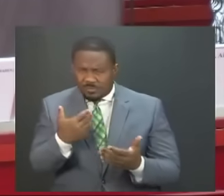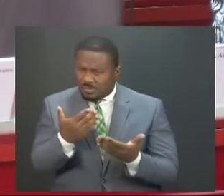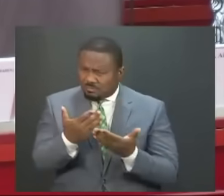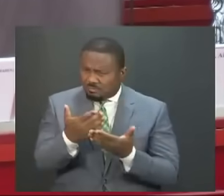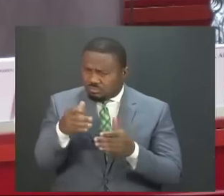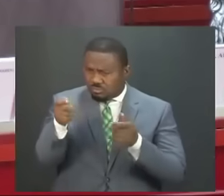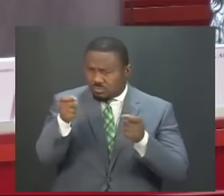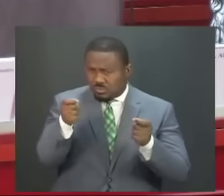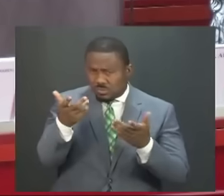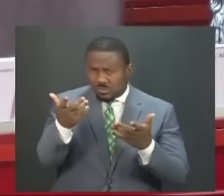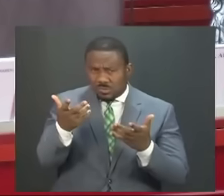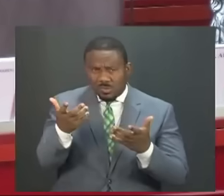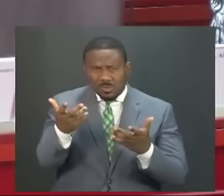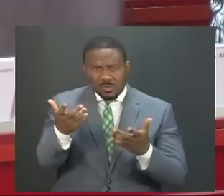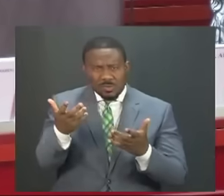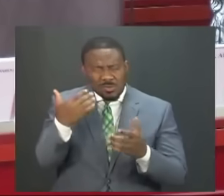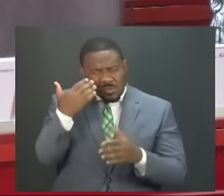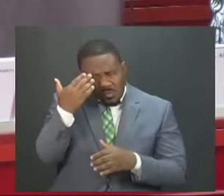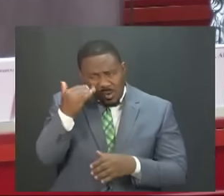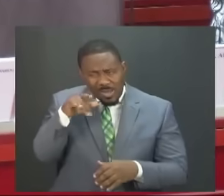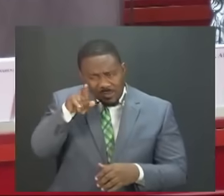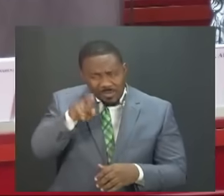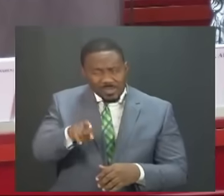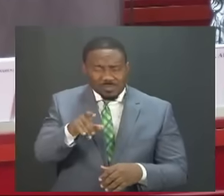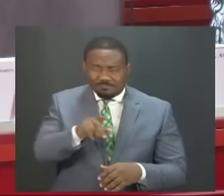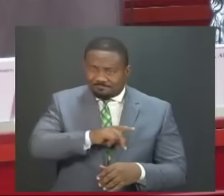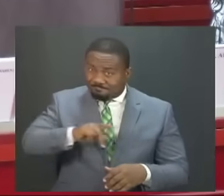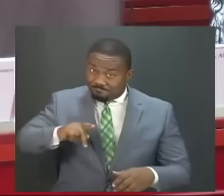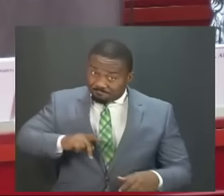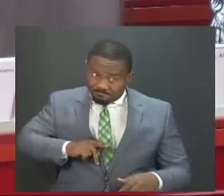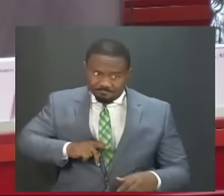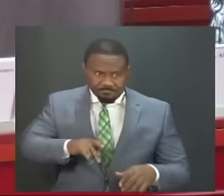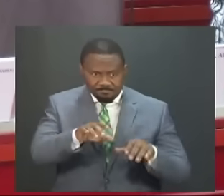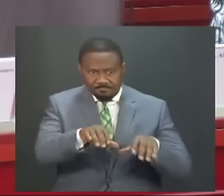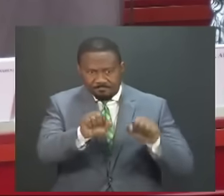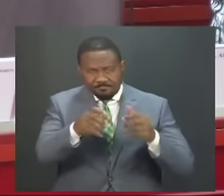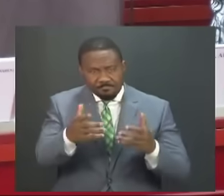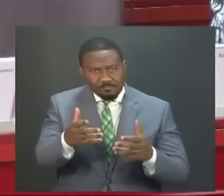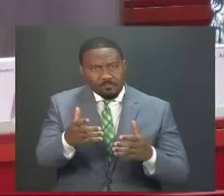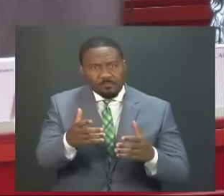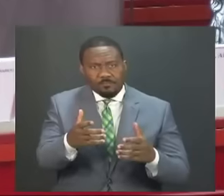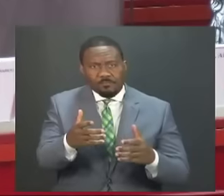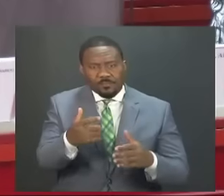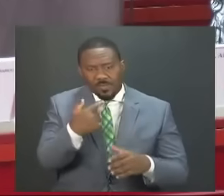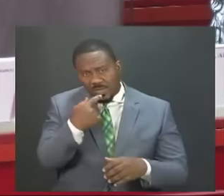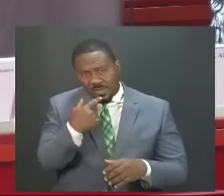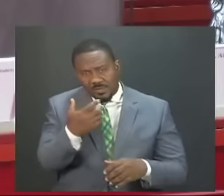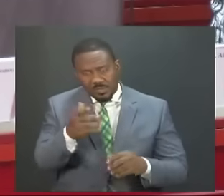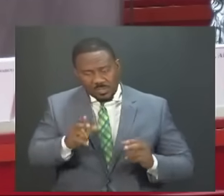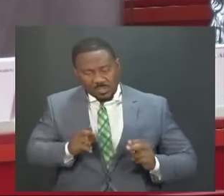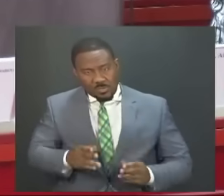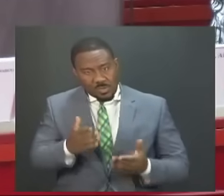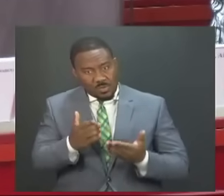up that same matter and refer to it as Human Rights